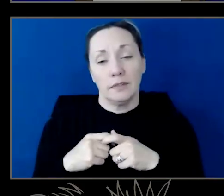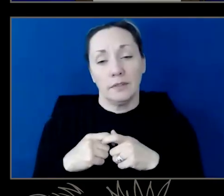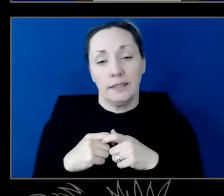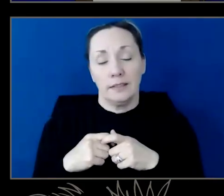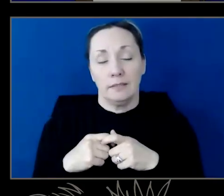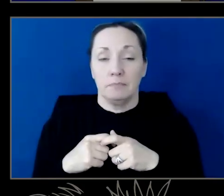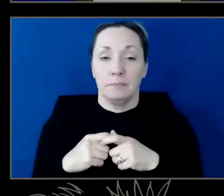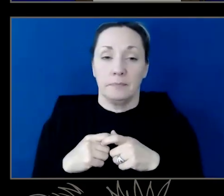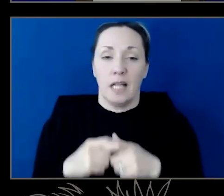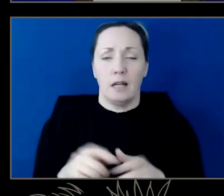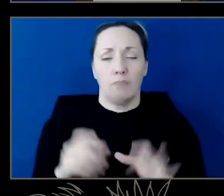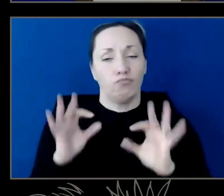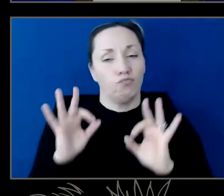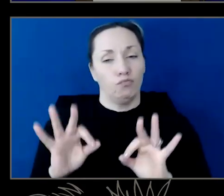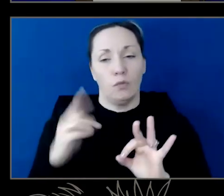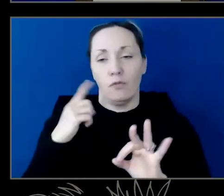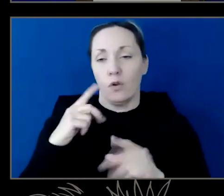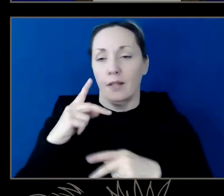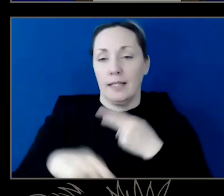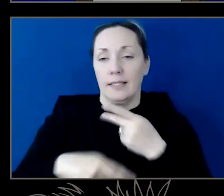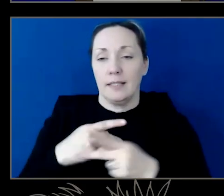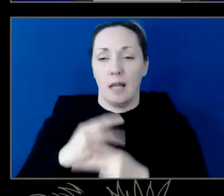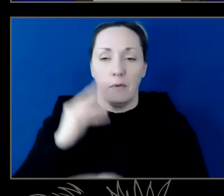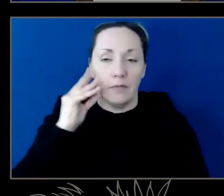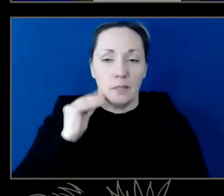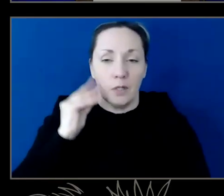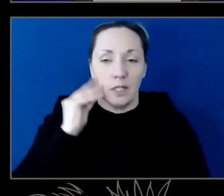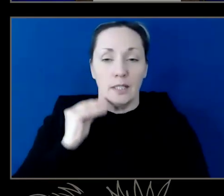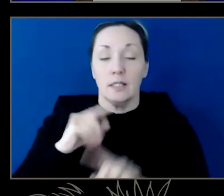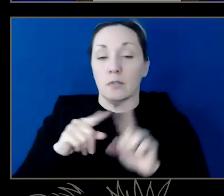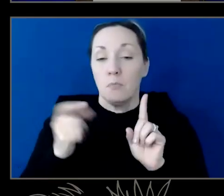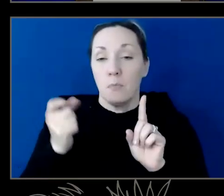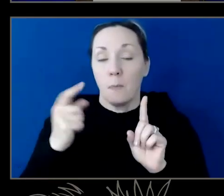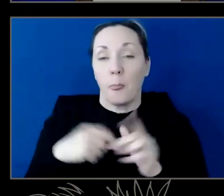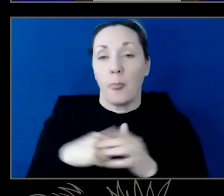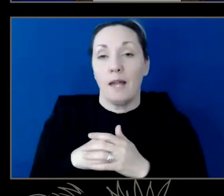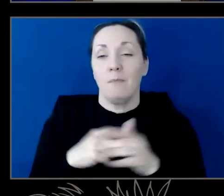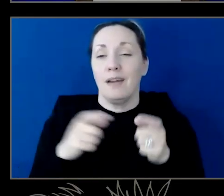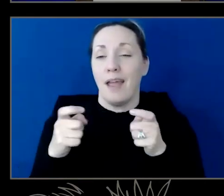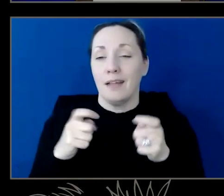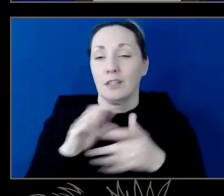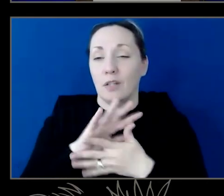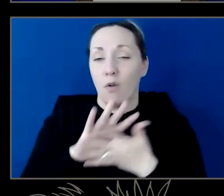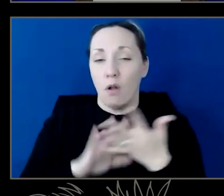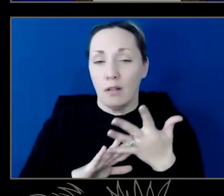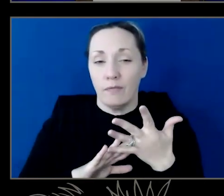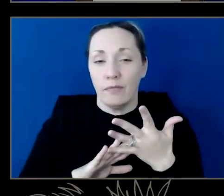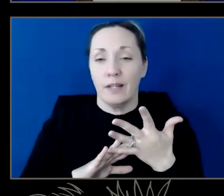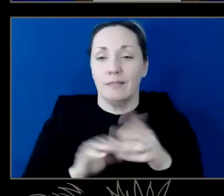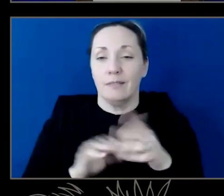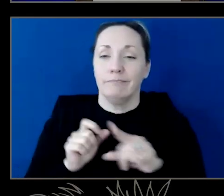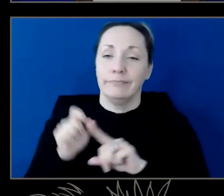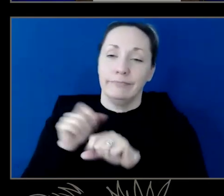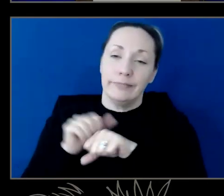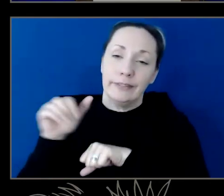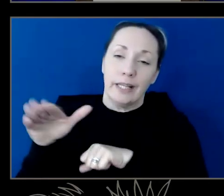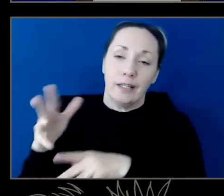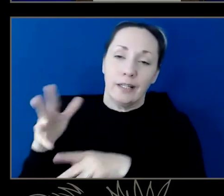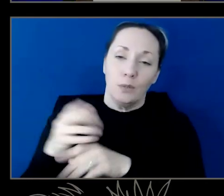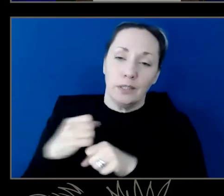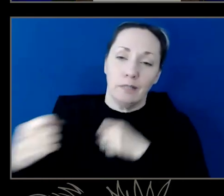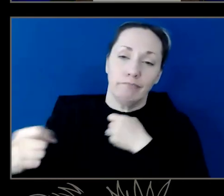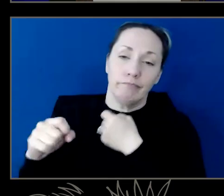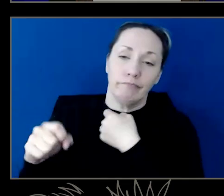ideal for this type of experiences. But handling all of the sending and receiving